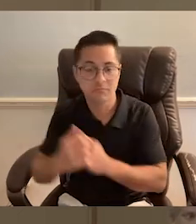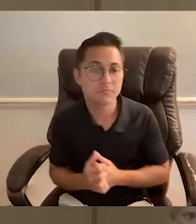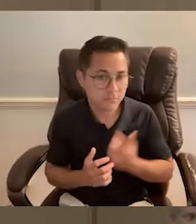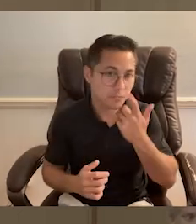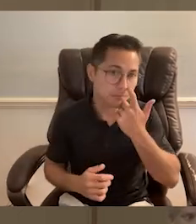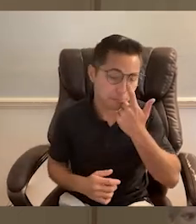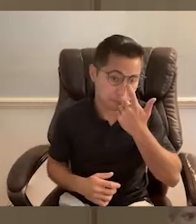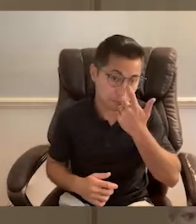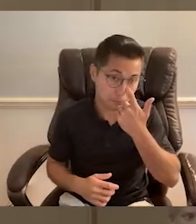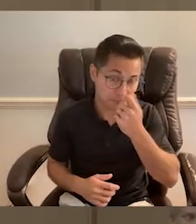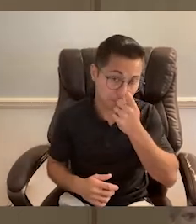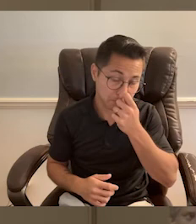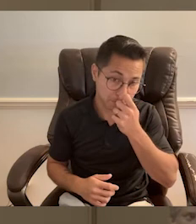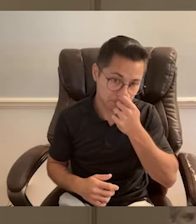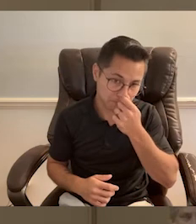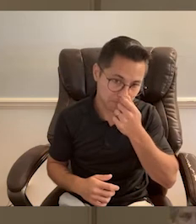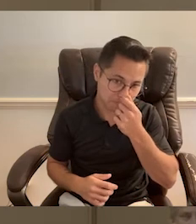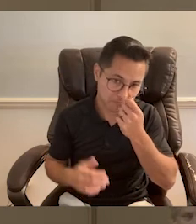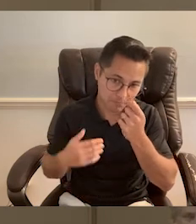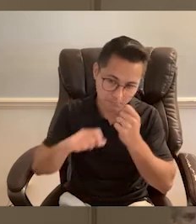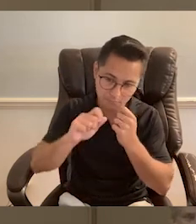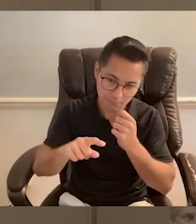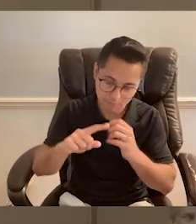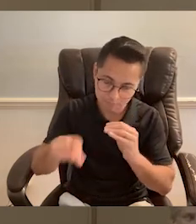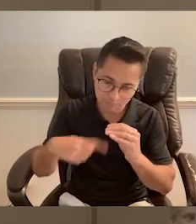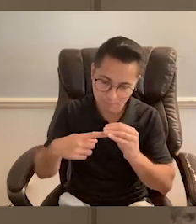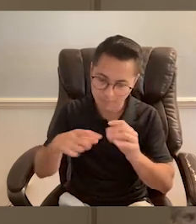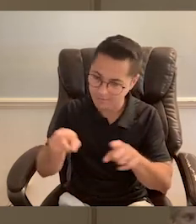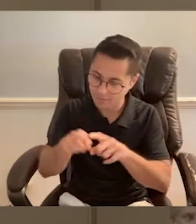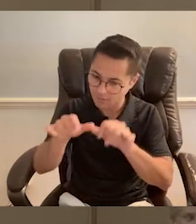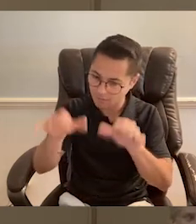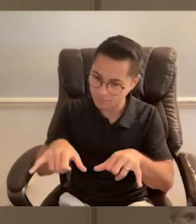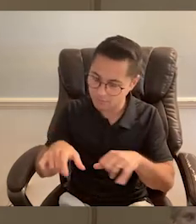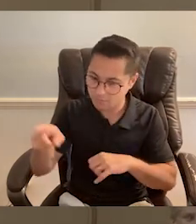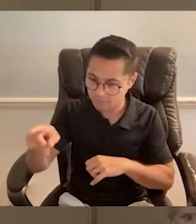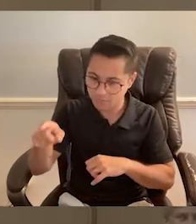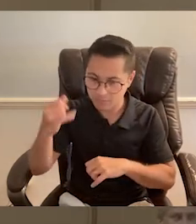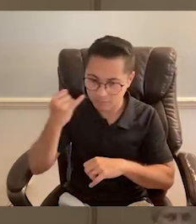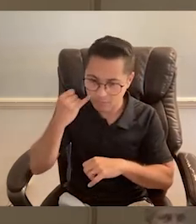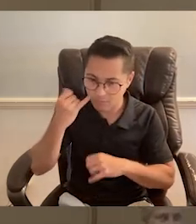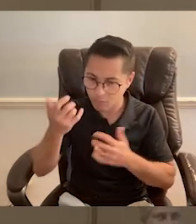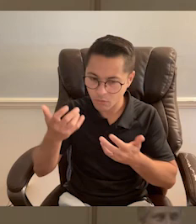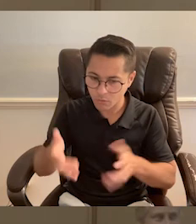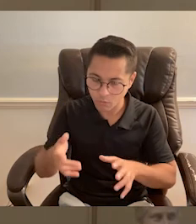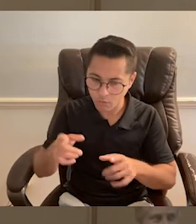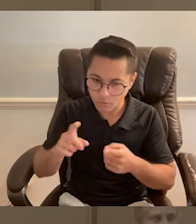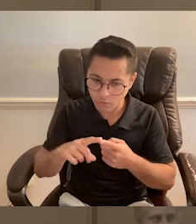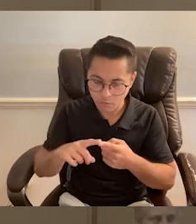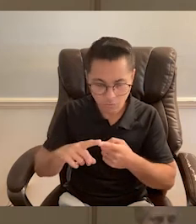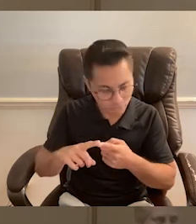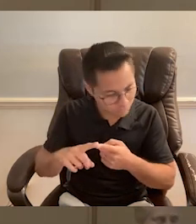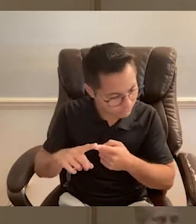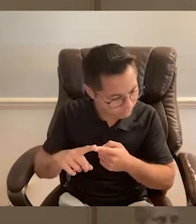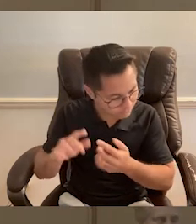after half an hour of use, your brain becomes so tired. Okay. And then the signal comes out of it is, very noisy and you cannot see much of it. If the person